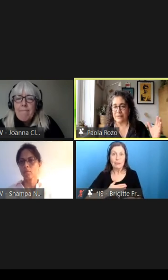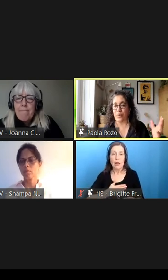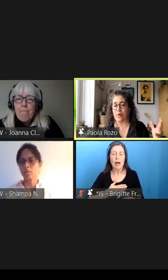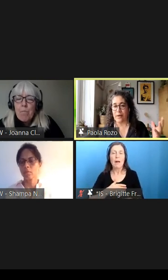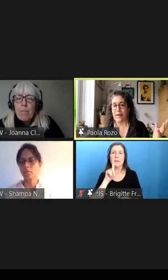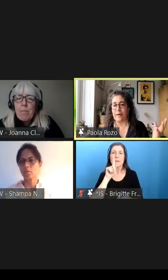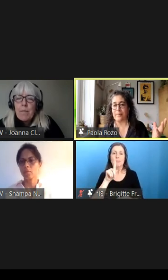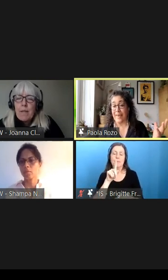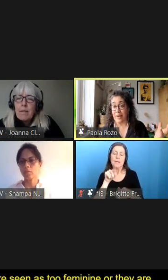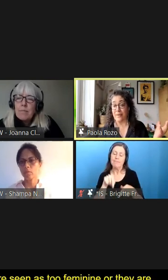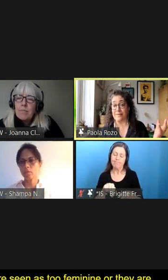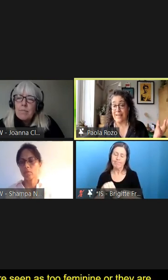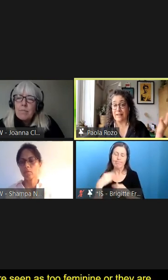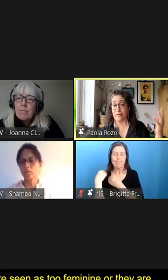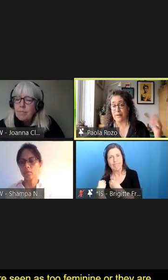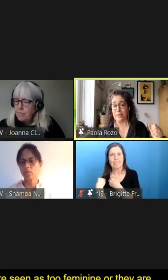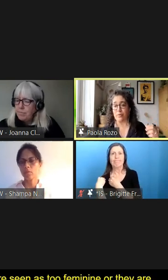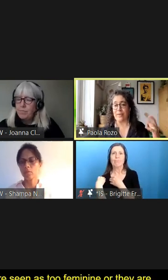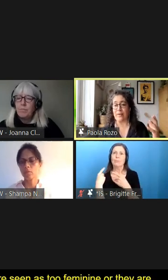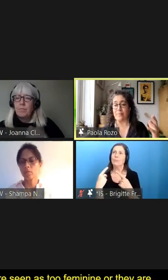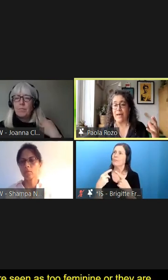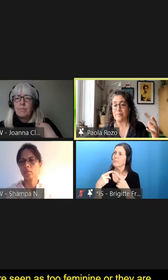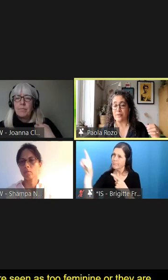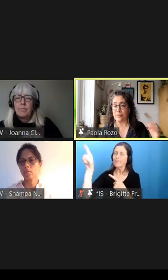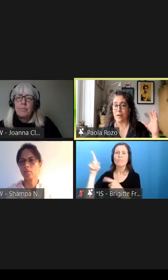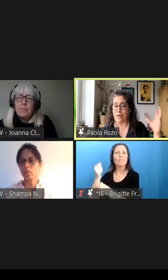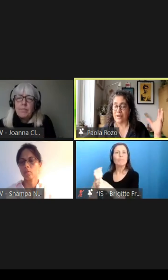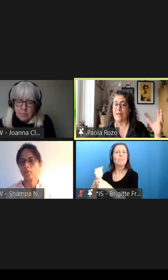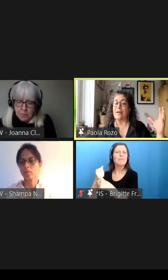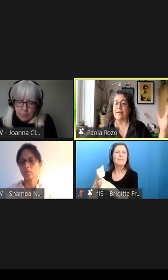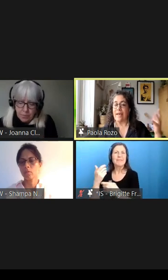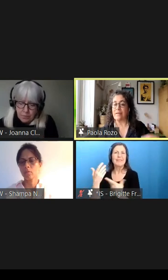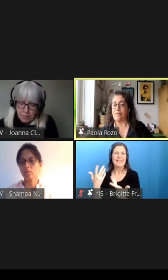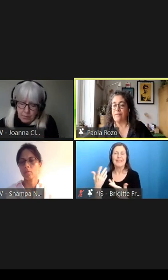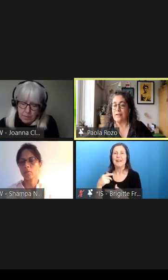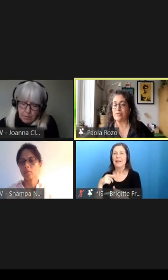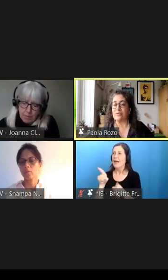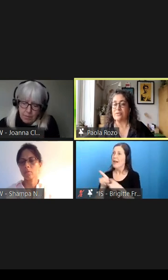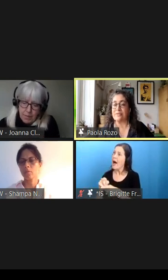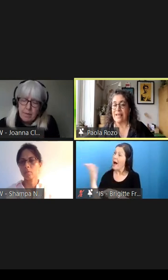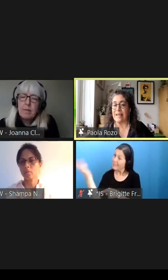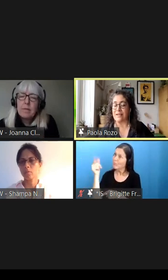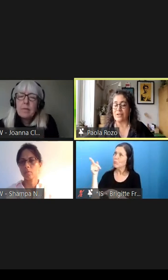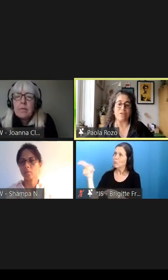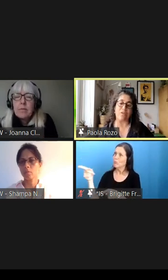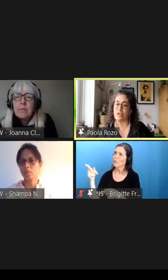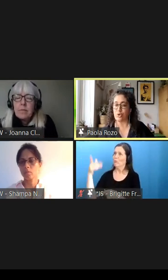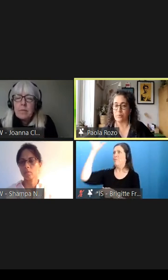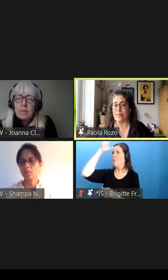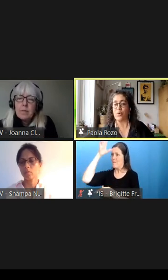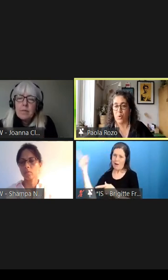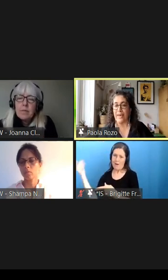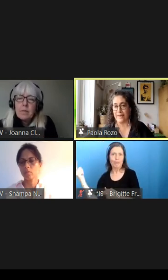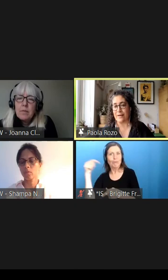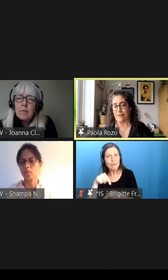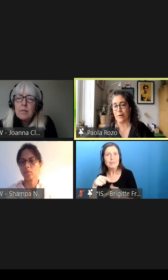as a more caring dad, for example, or caring man, because they are, again, conventions saying that shouldn't be